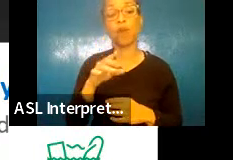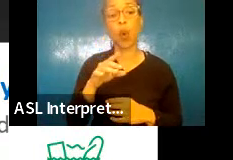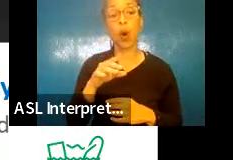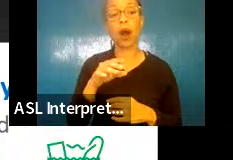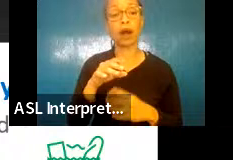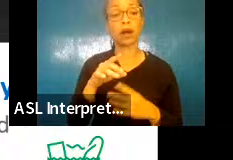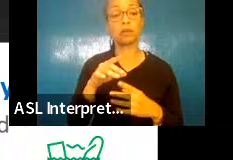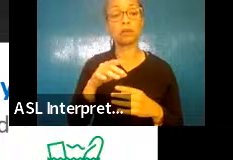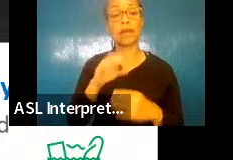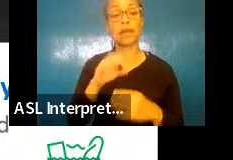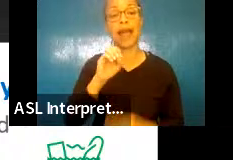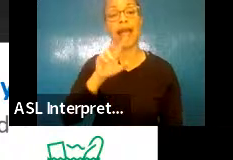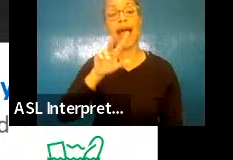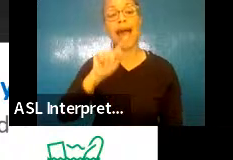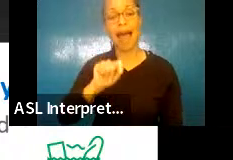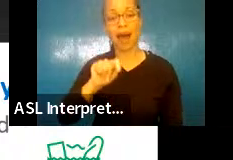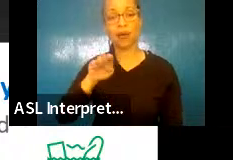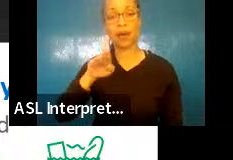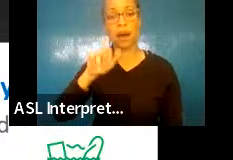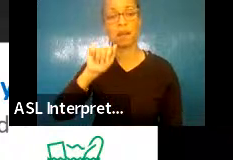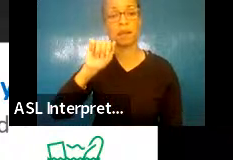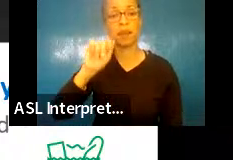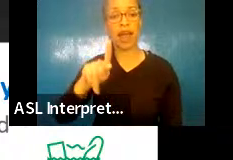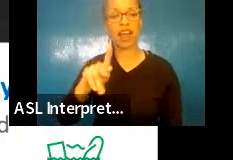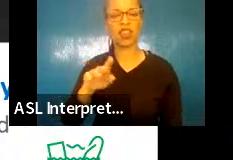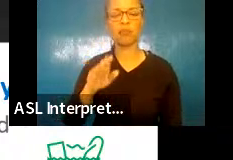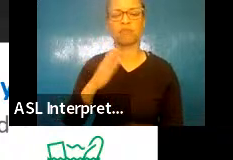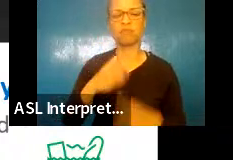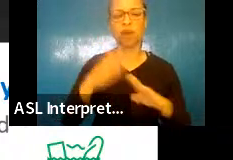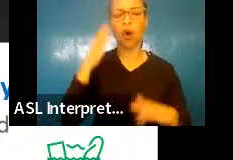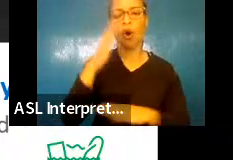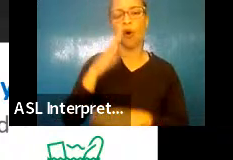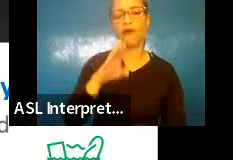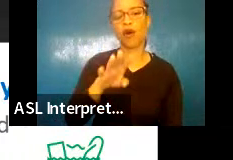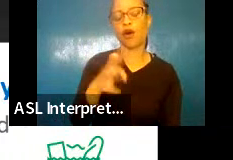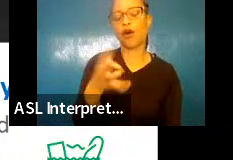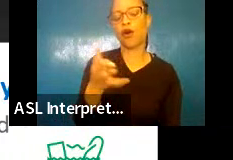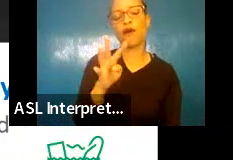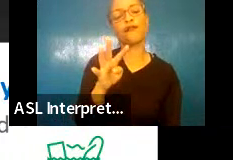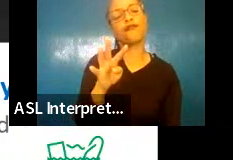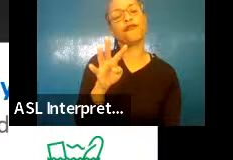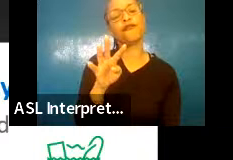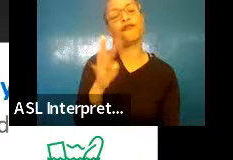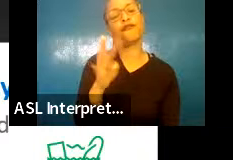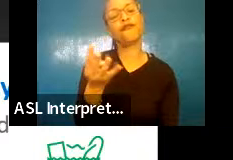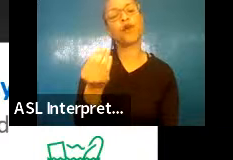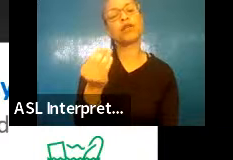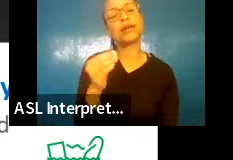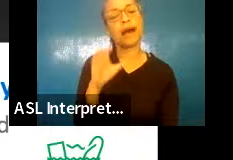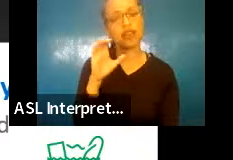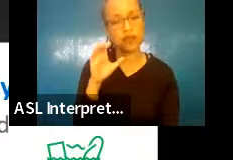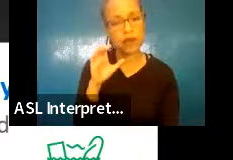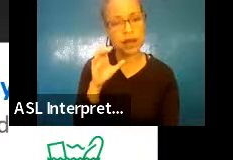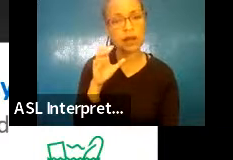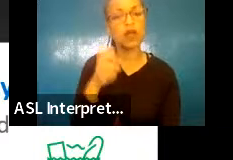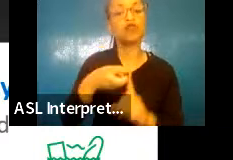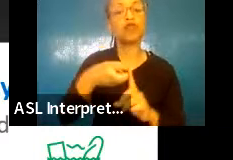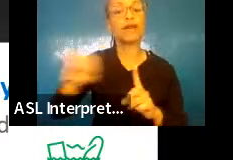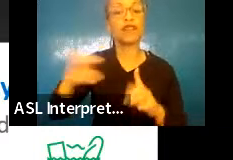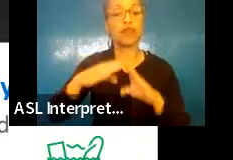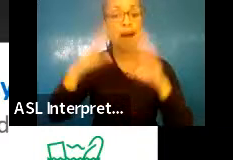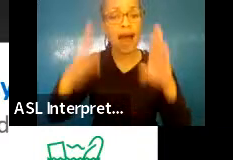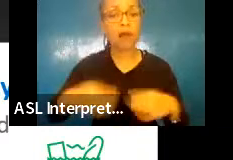investigated over 1,400 outbreaks, and that includes our healthcare our transitional housing,